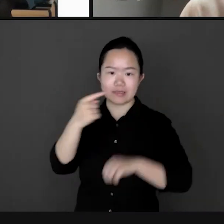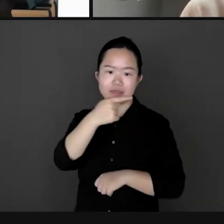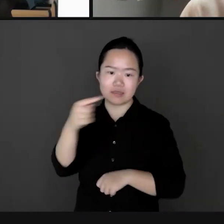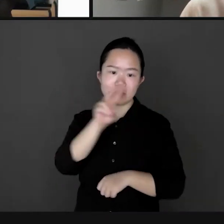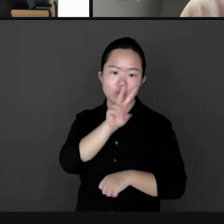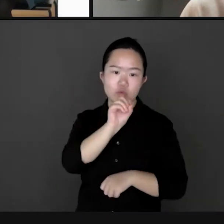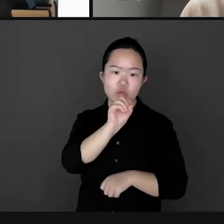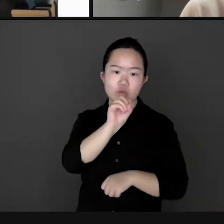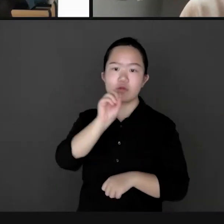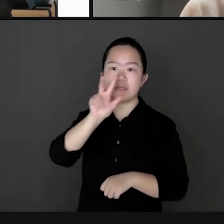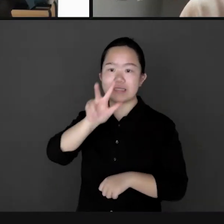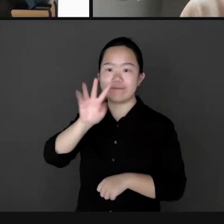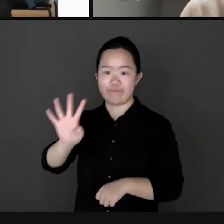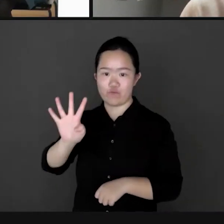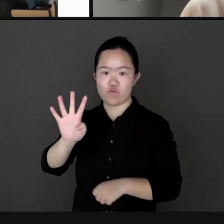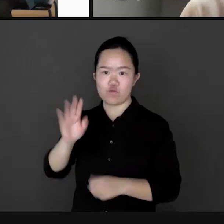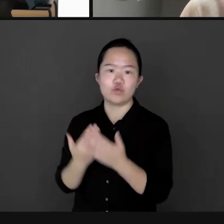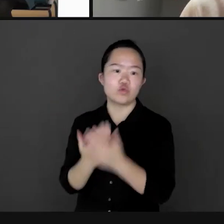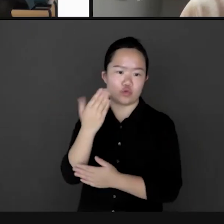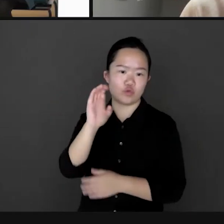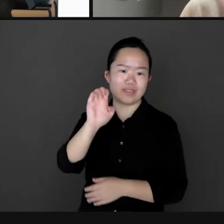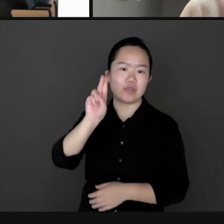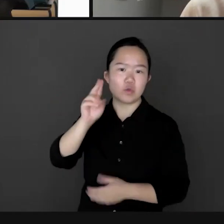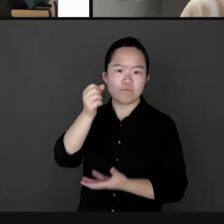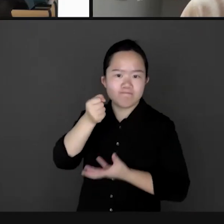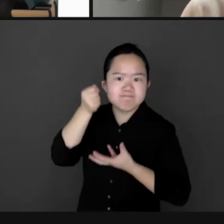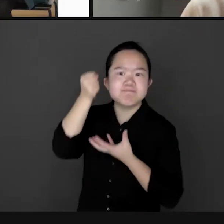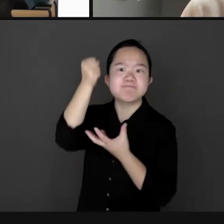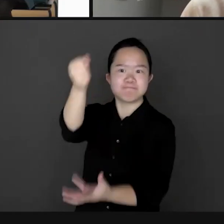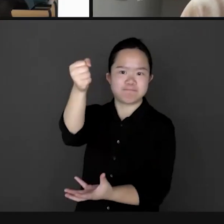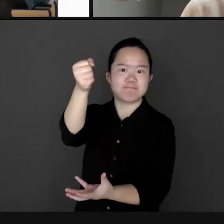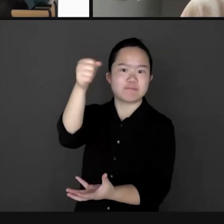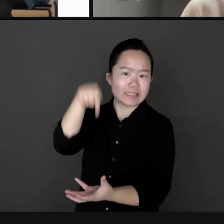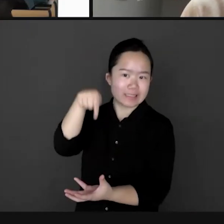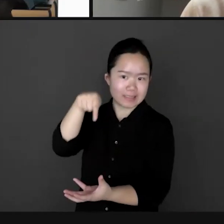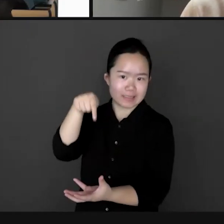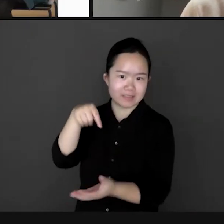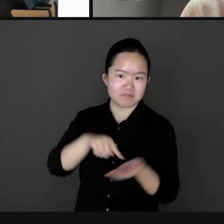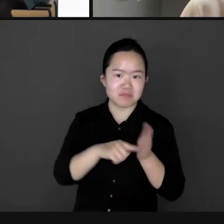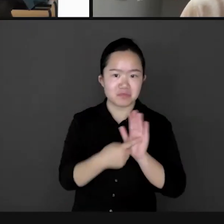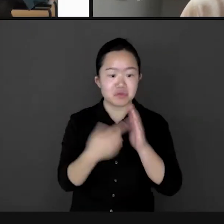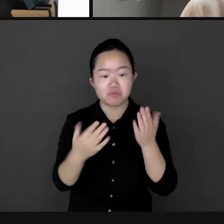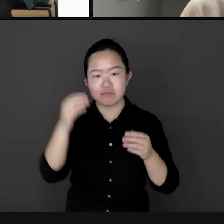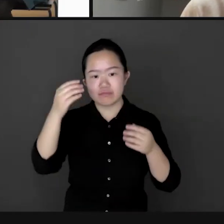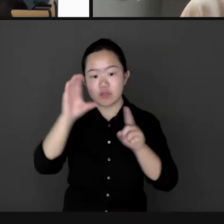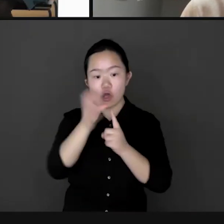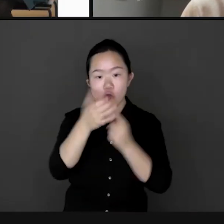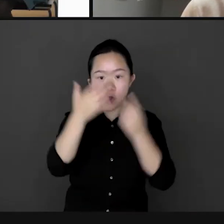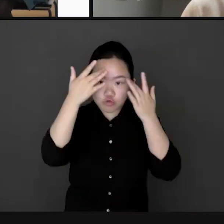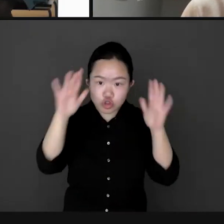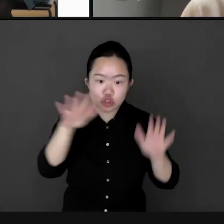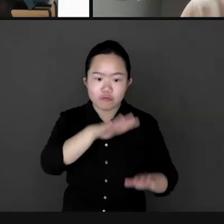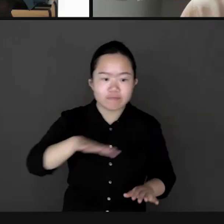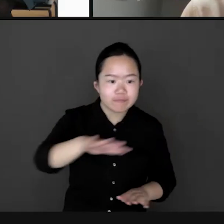areas are places where now, because of the Accessibility Act, it's very, well, it should be fairly easy to add